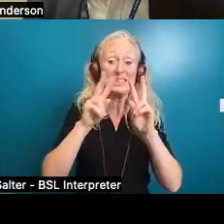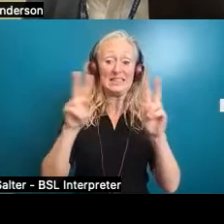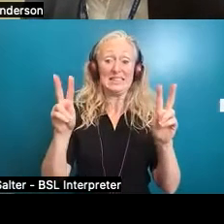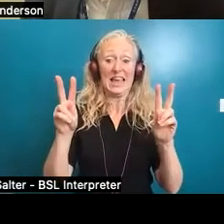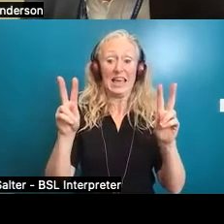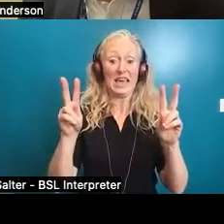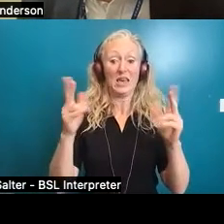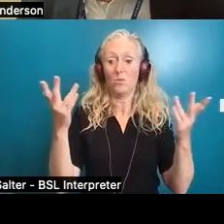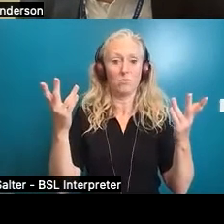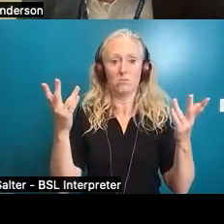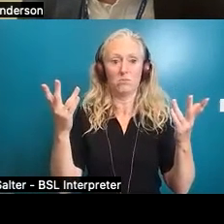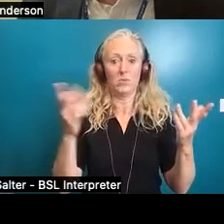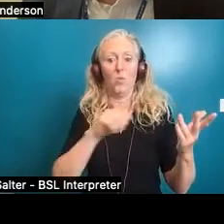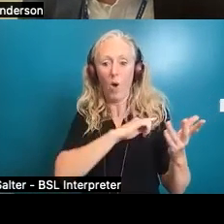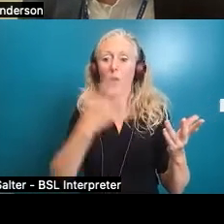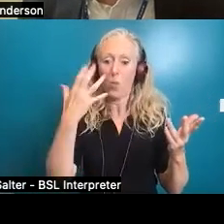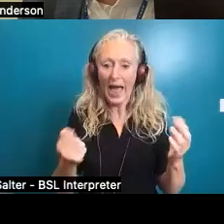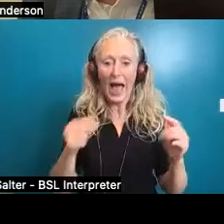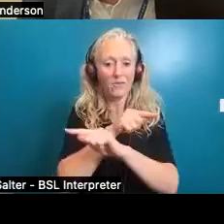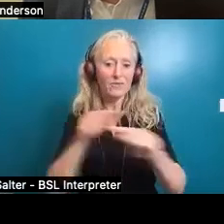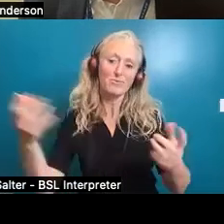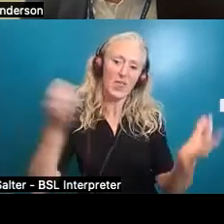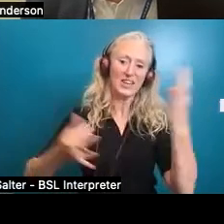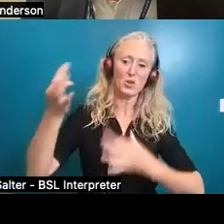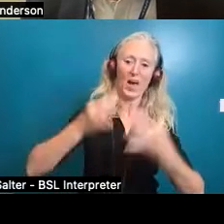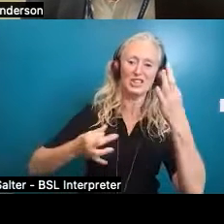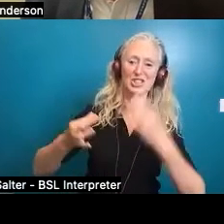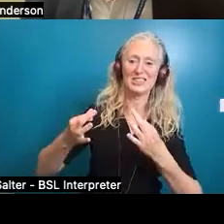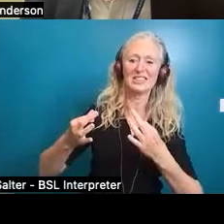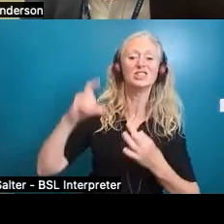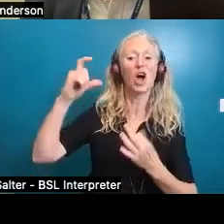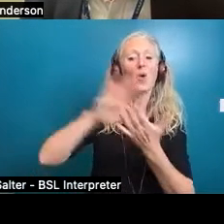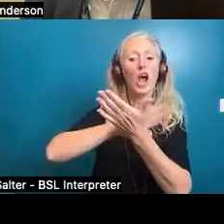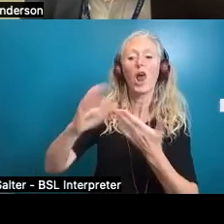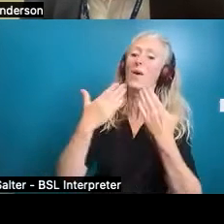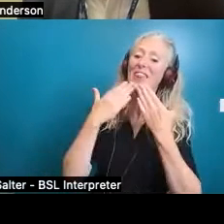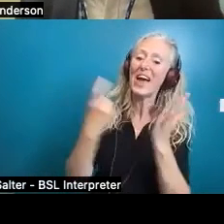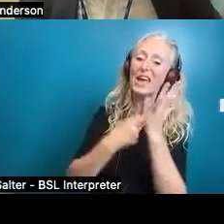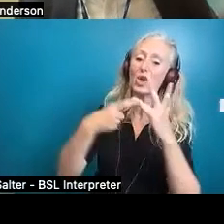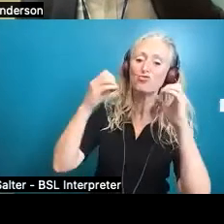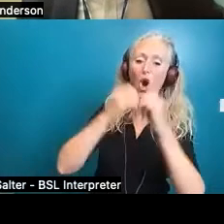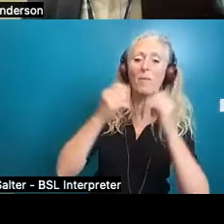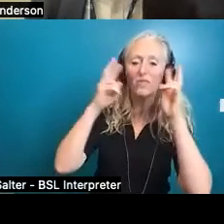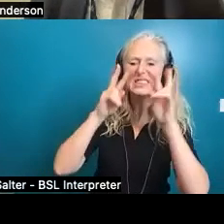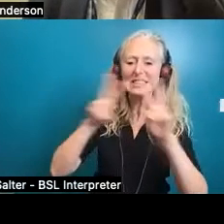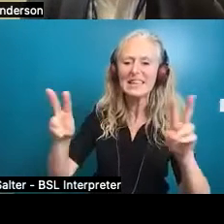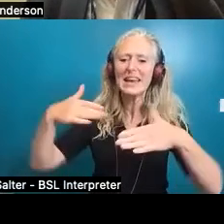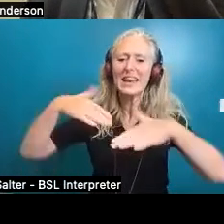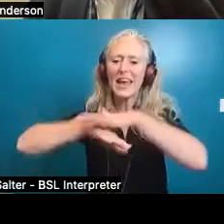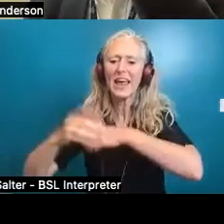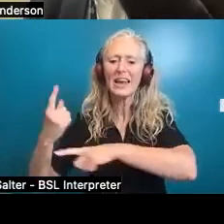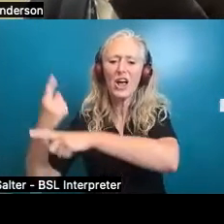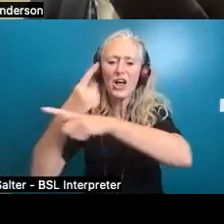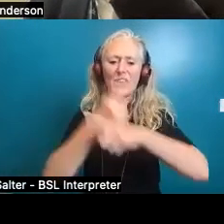these questions arise. Thank you, Rob. Yeah, and it sounds like that's cropped up in our chat as we've been discussing. So I think that's a really